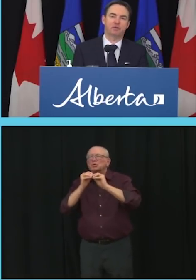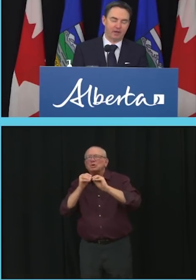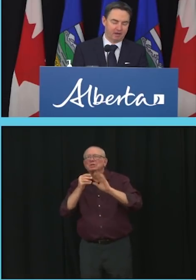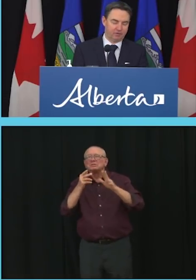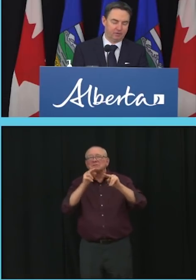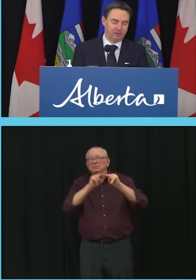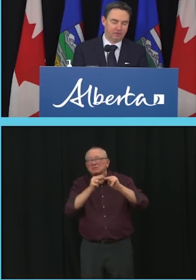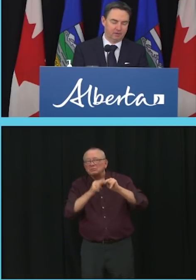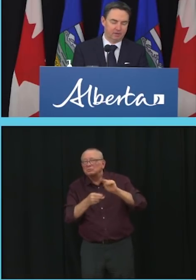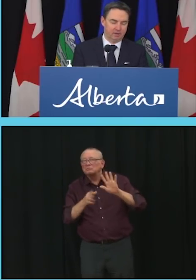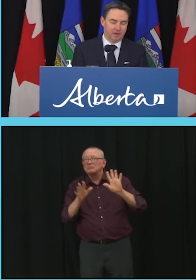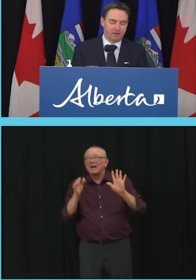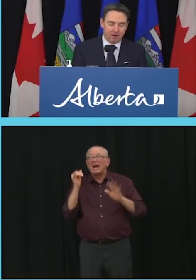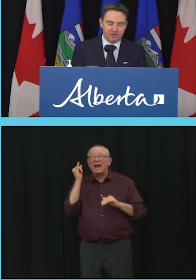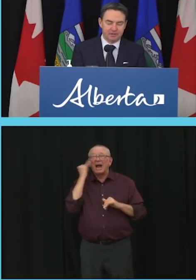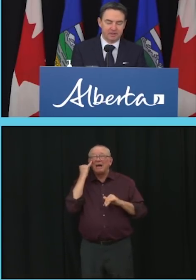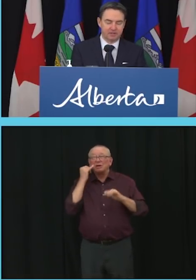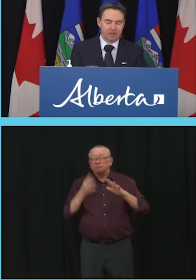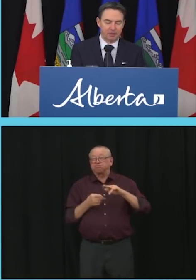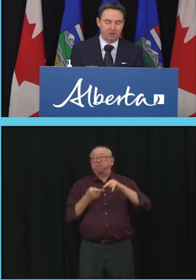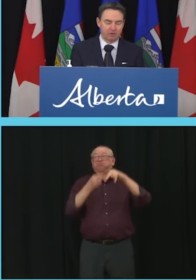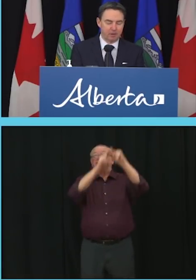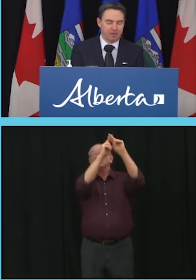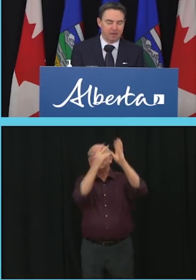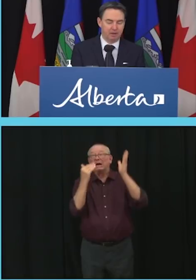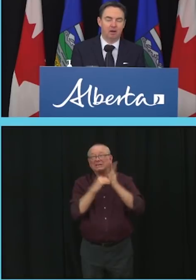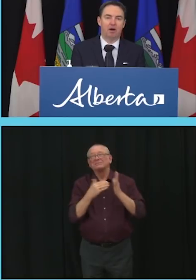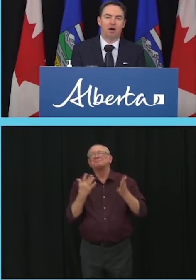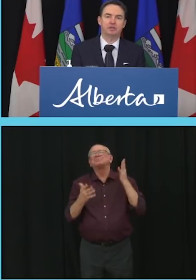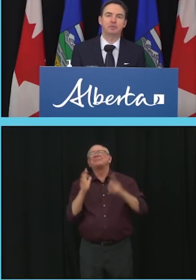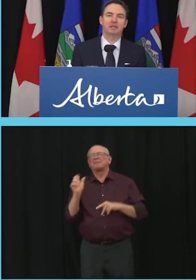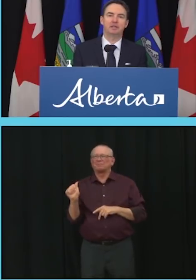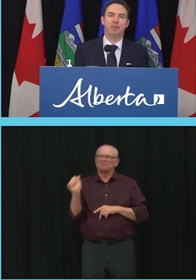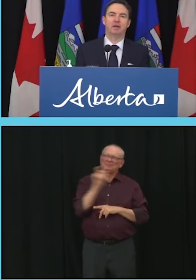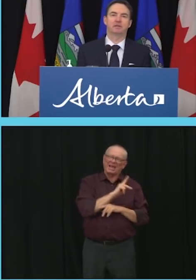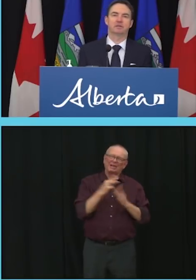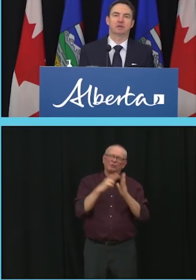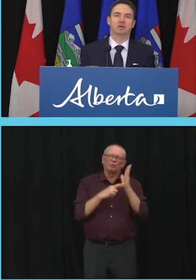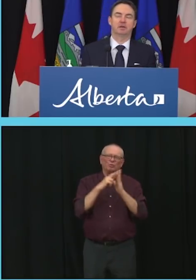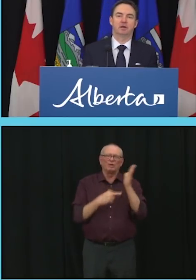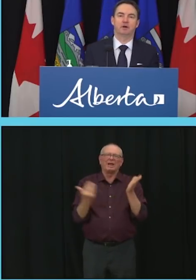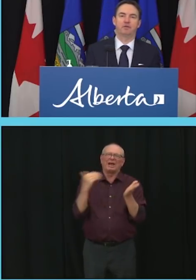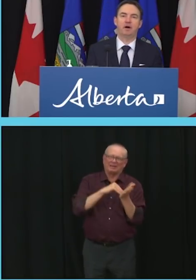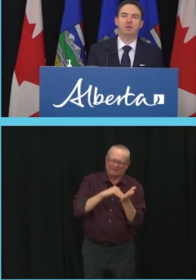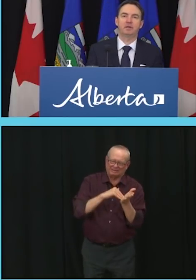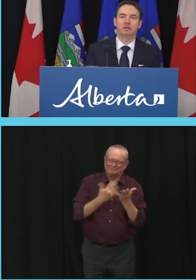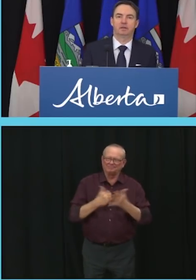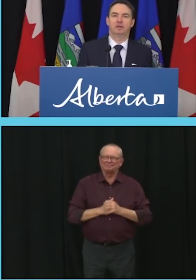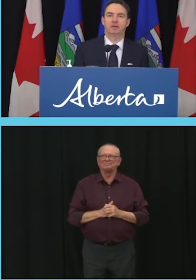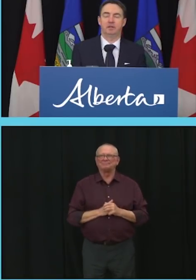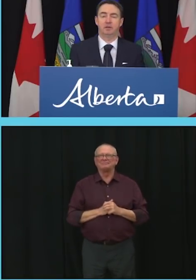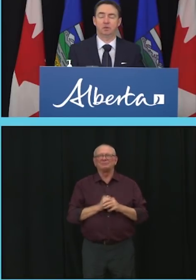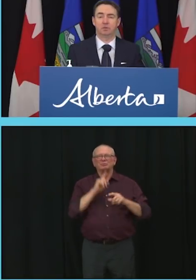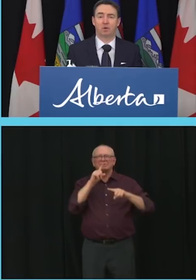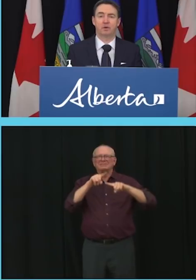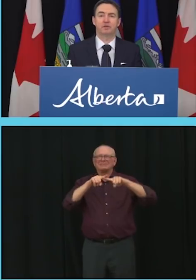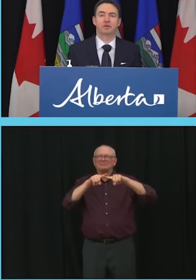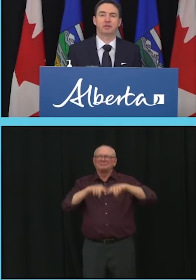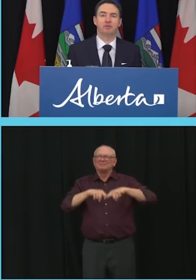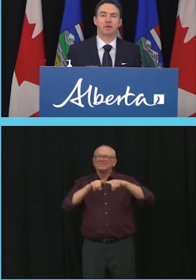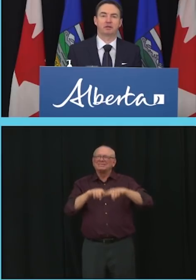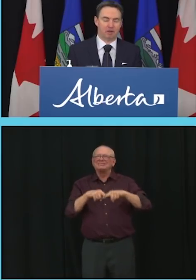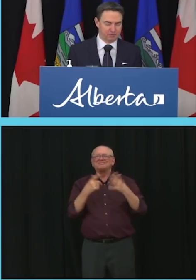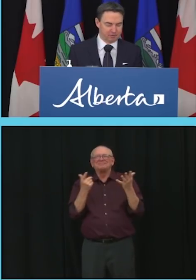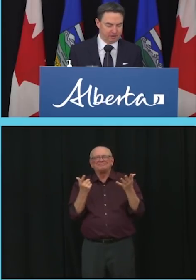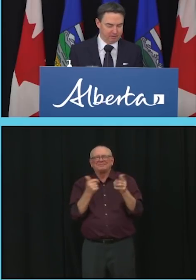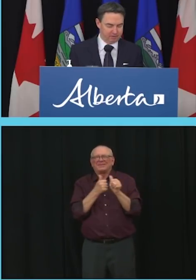restrictions if we have to. And our success in keeping COVID at bay ultimately depends on following the orders of our